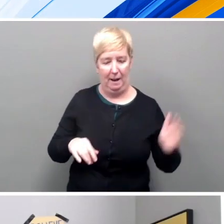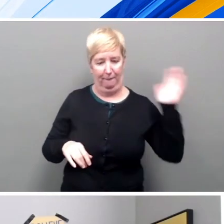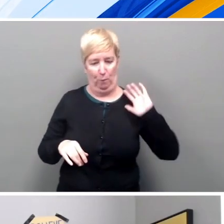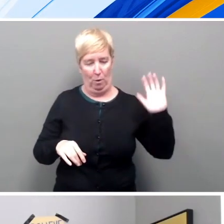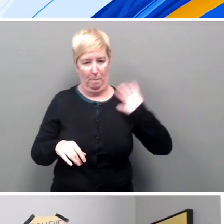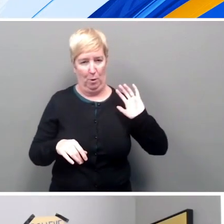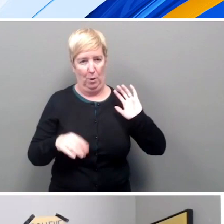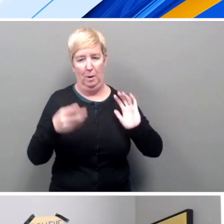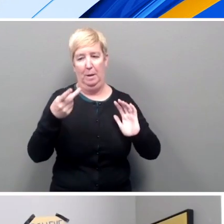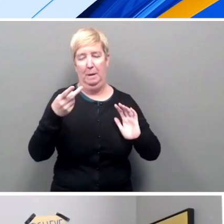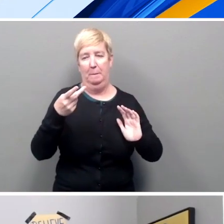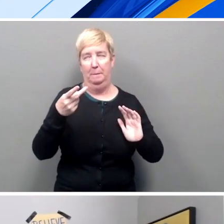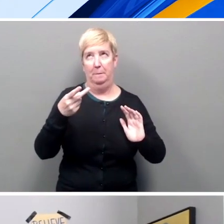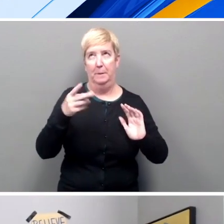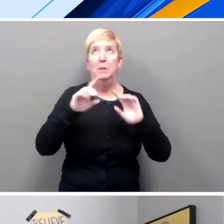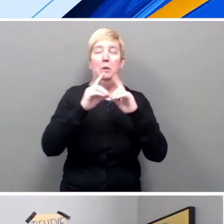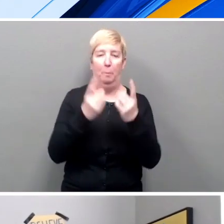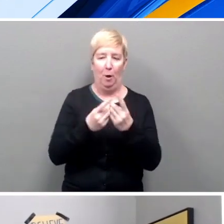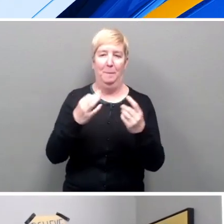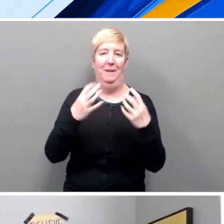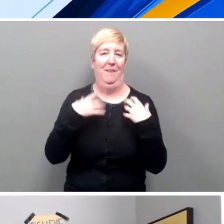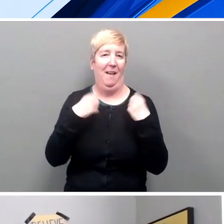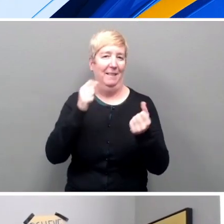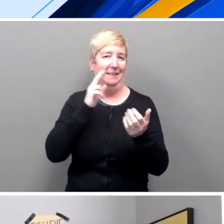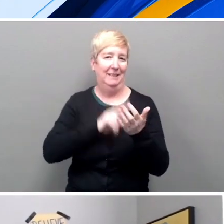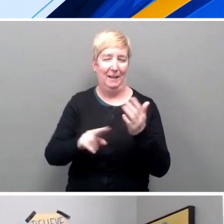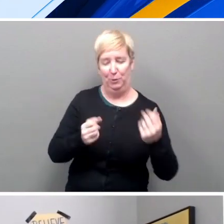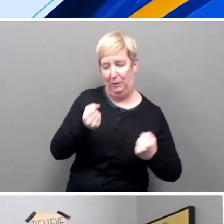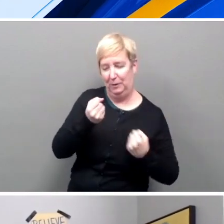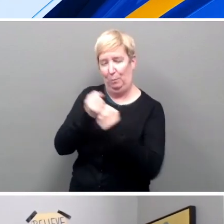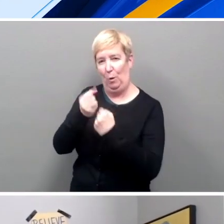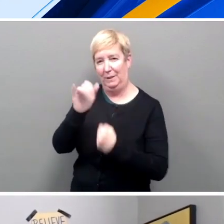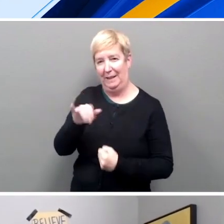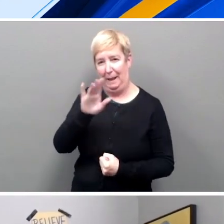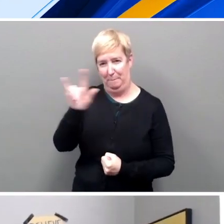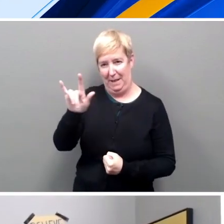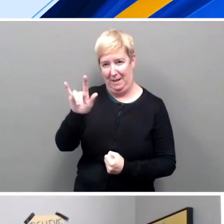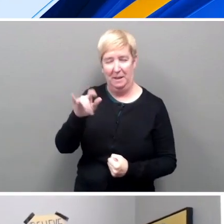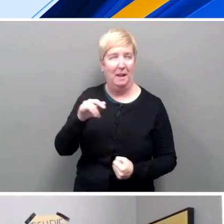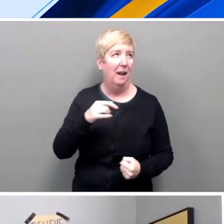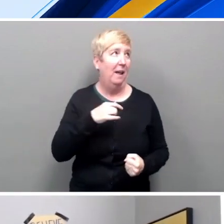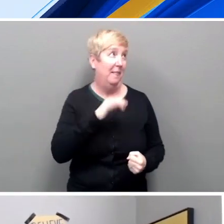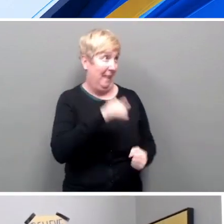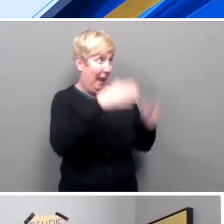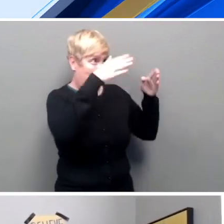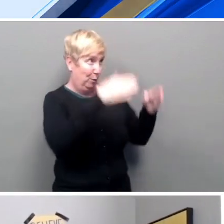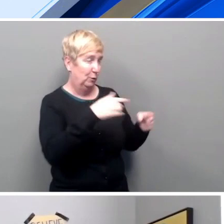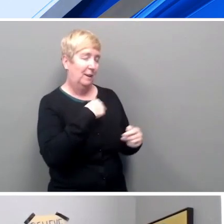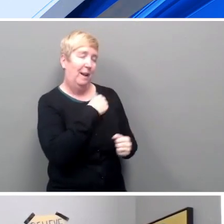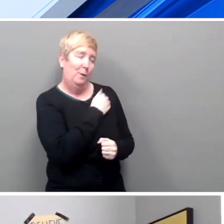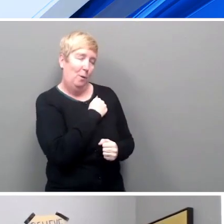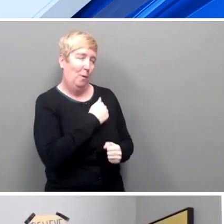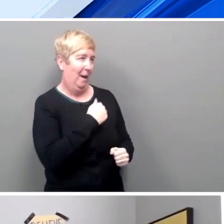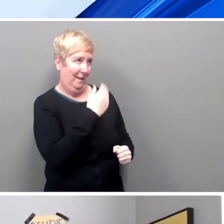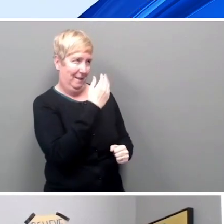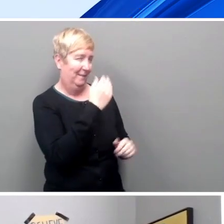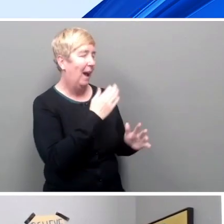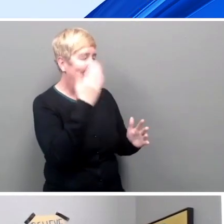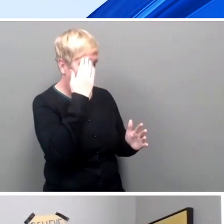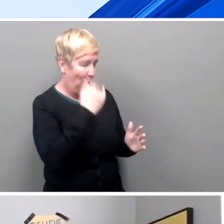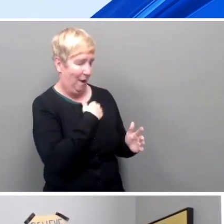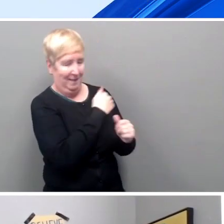Department of Health secretary who I know well and love very much. And so, but we'll do